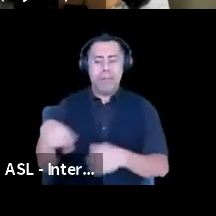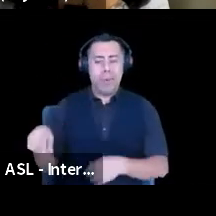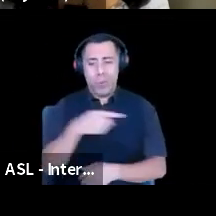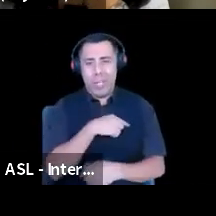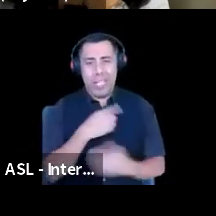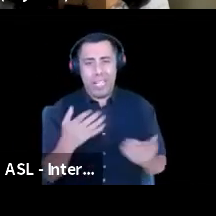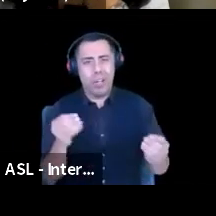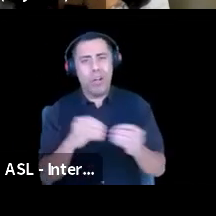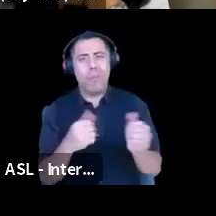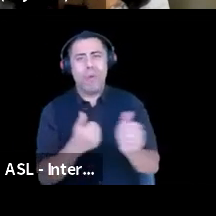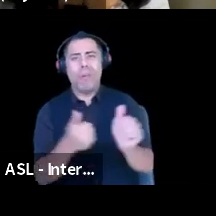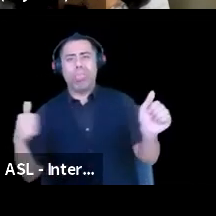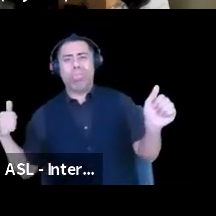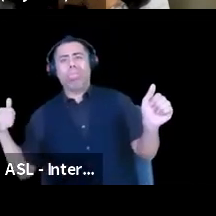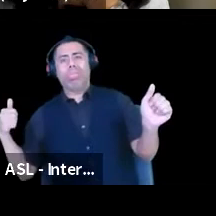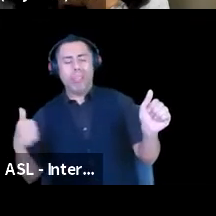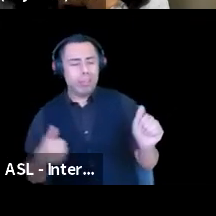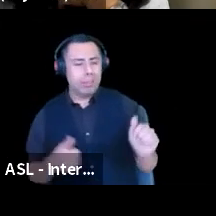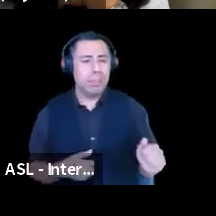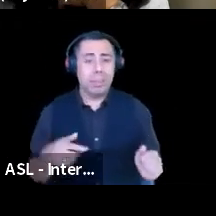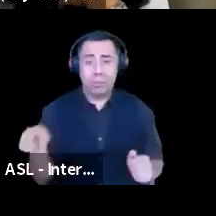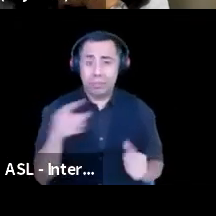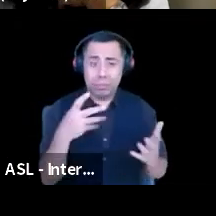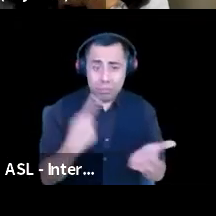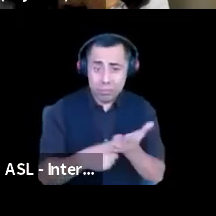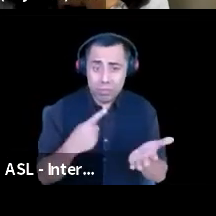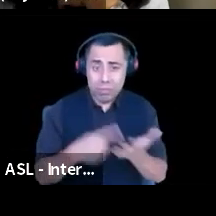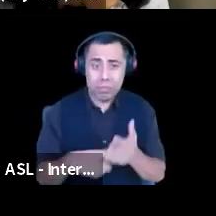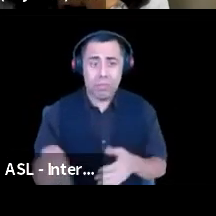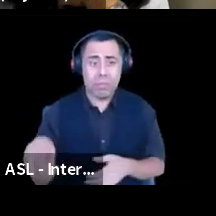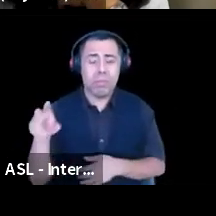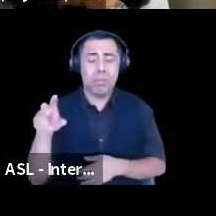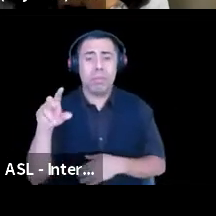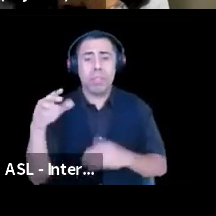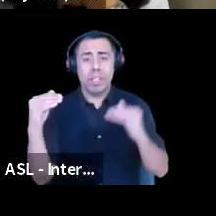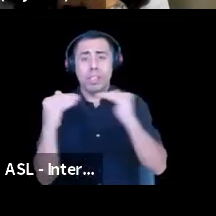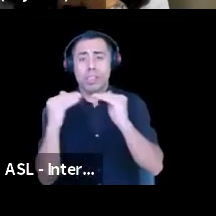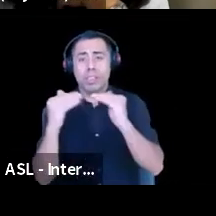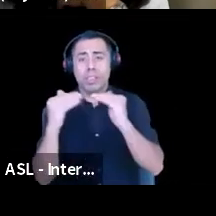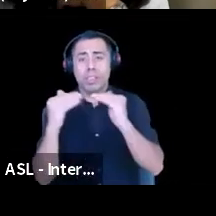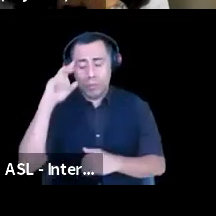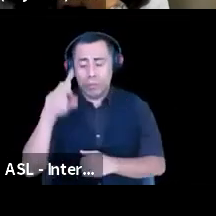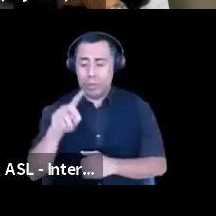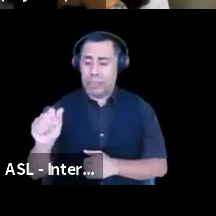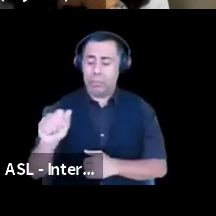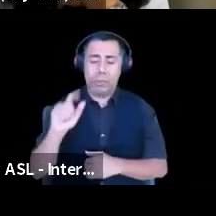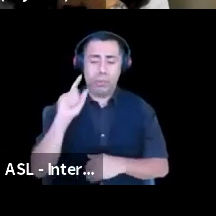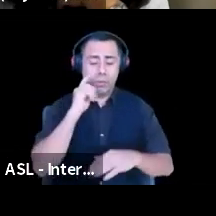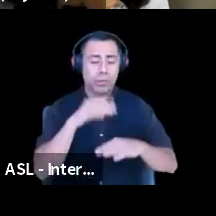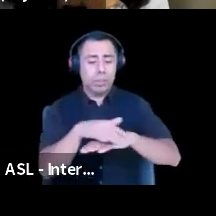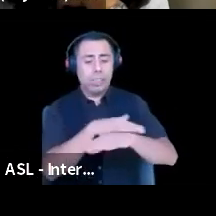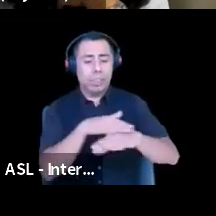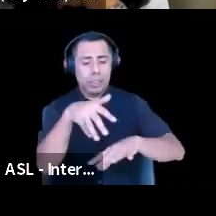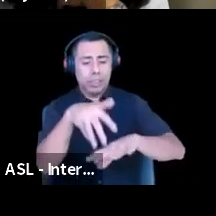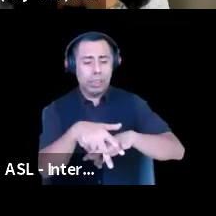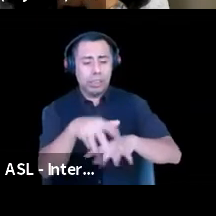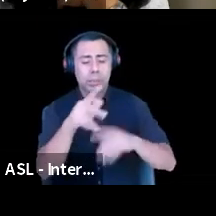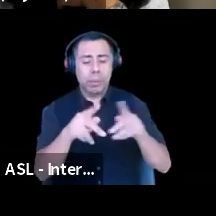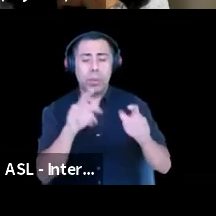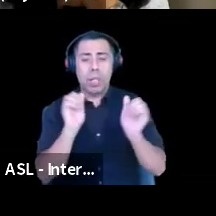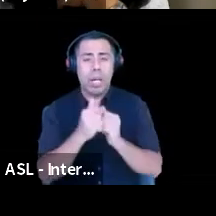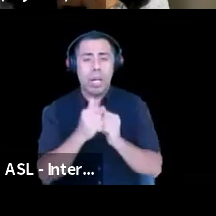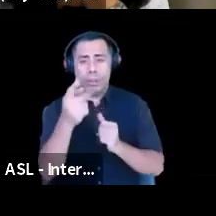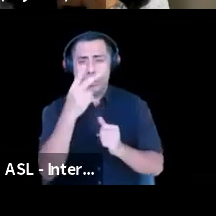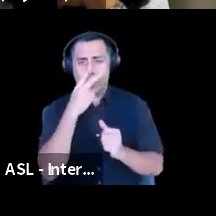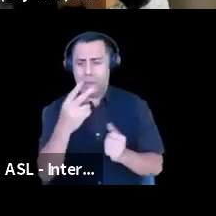But I wonder if anyone wants to talk about disabled justice and Indigenous justice and how those are intertwined, or how you've seen them played out in Indigenous communities.